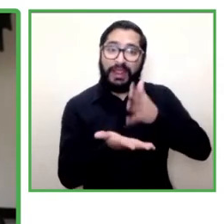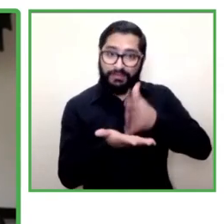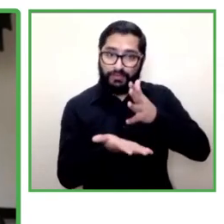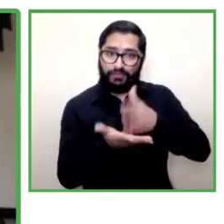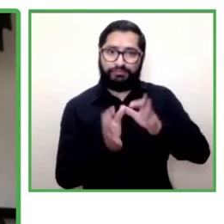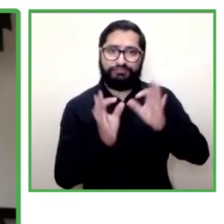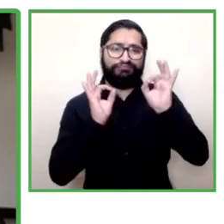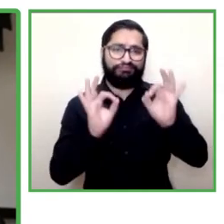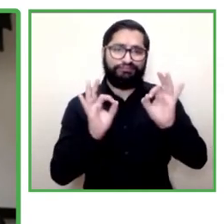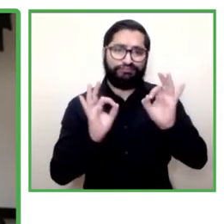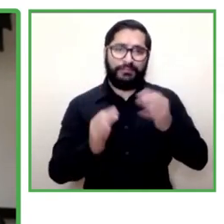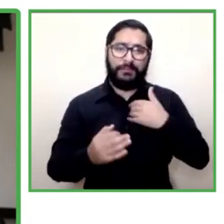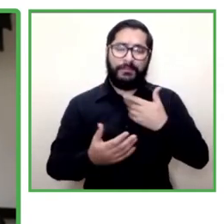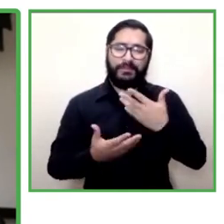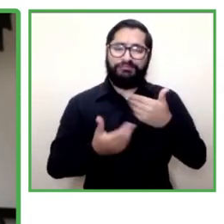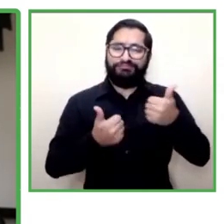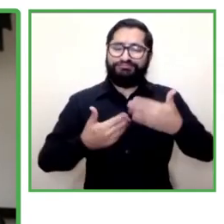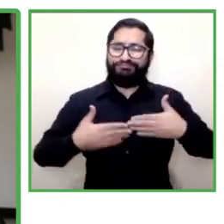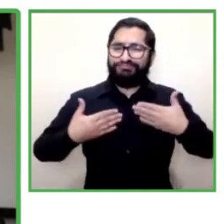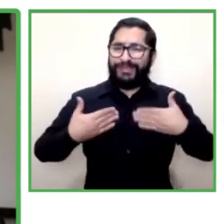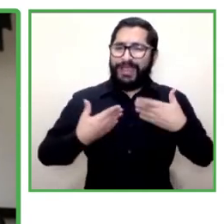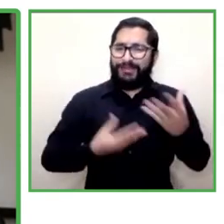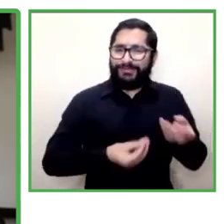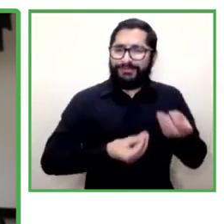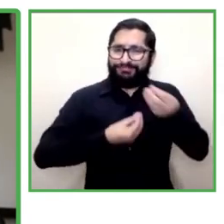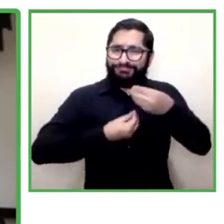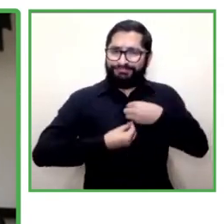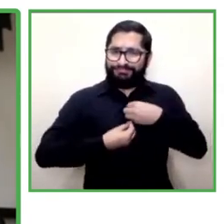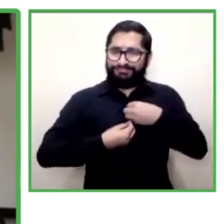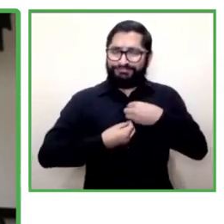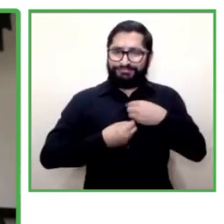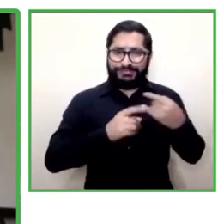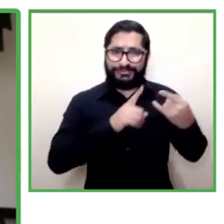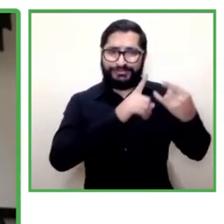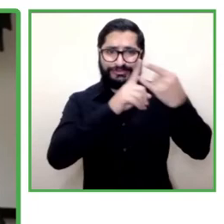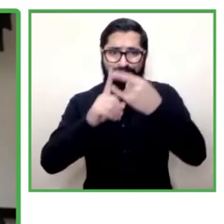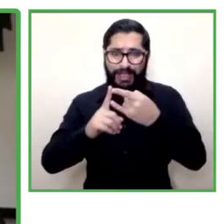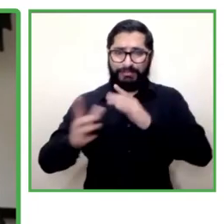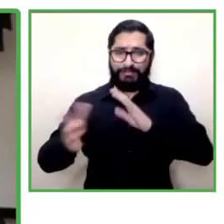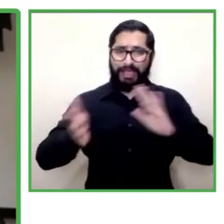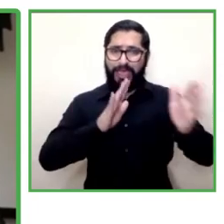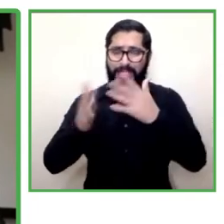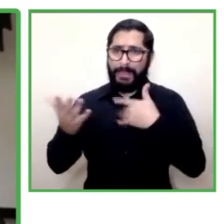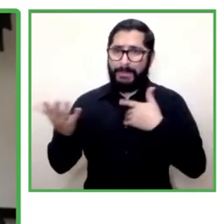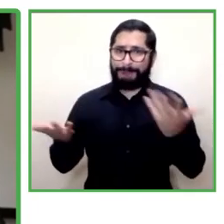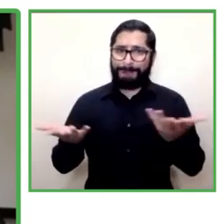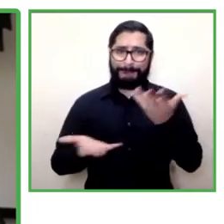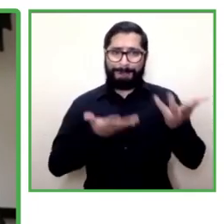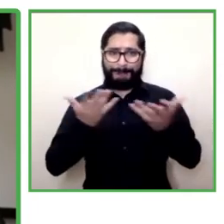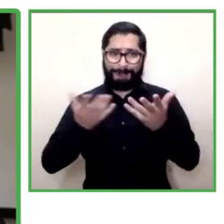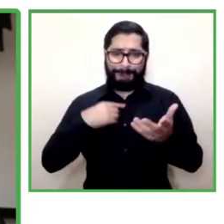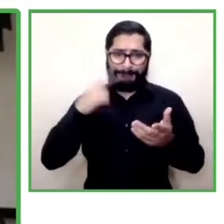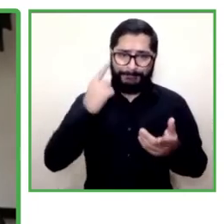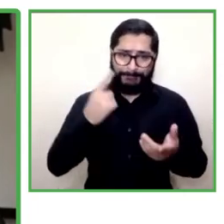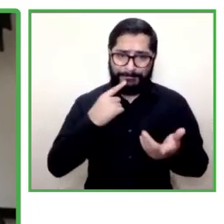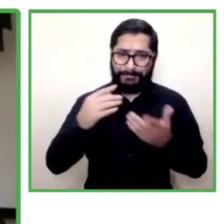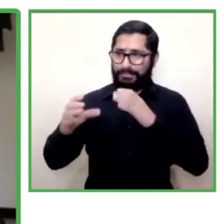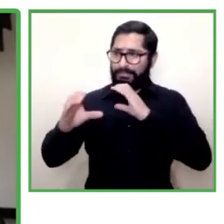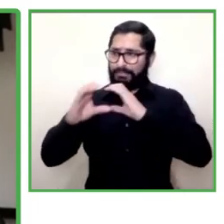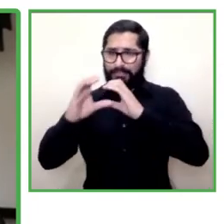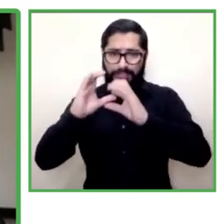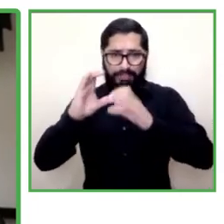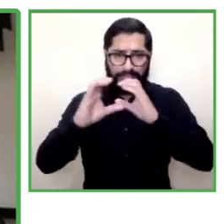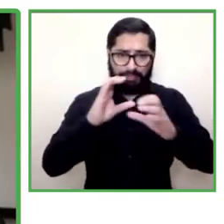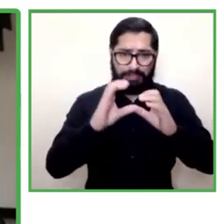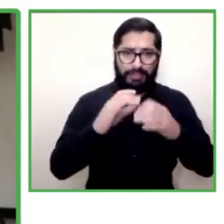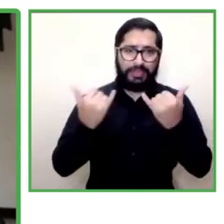And thanks to the online interpretation service of CL, I am quite at ease.